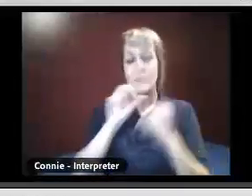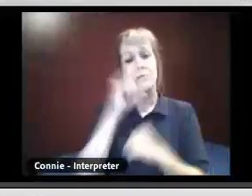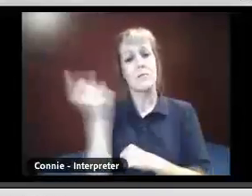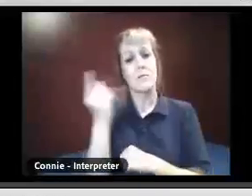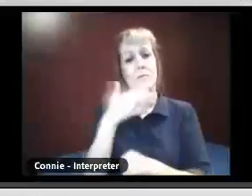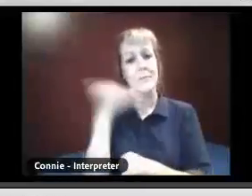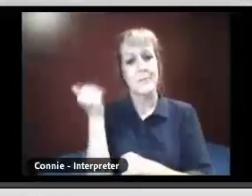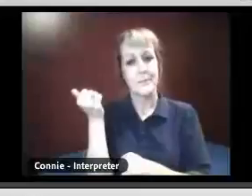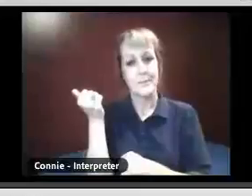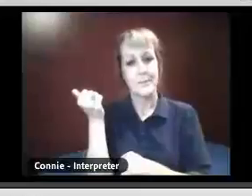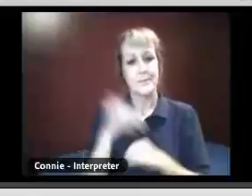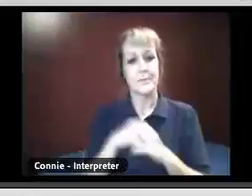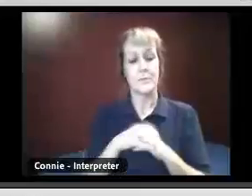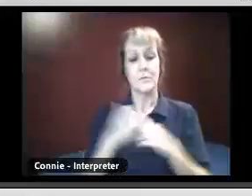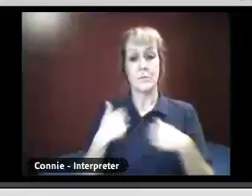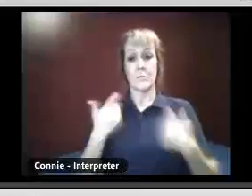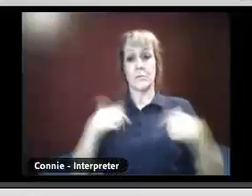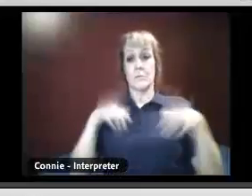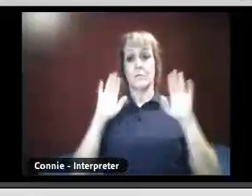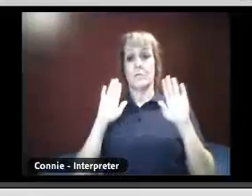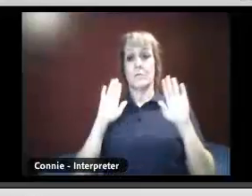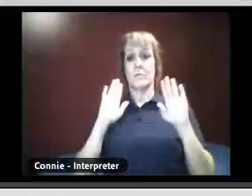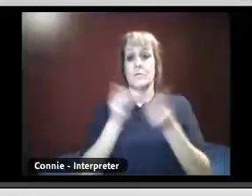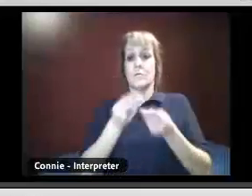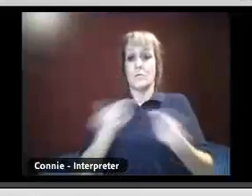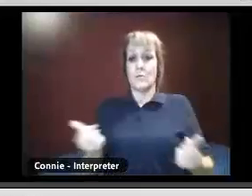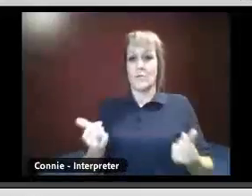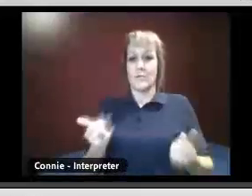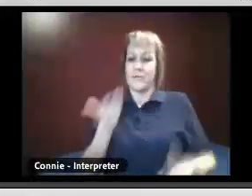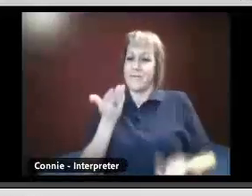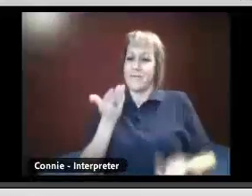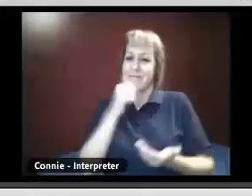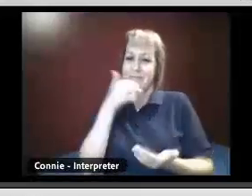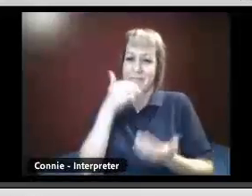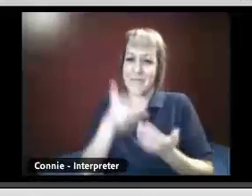in that giving up of parties, the solution still is not a very effective solution.